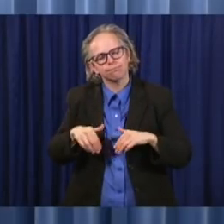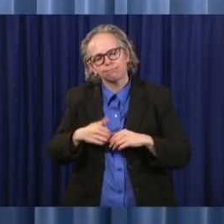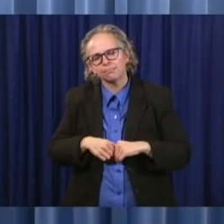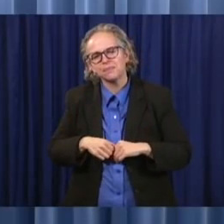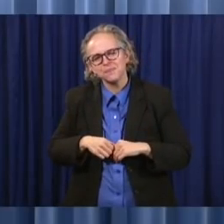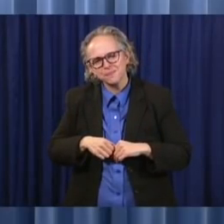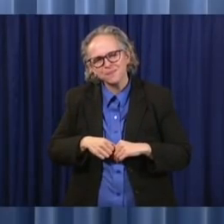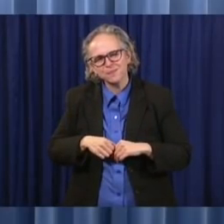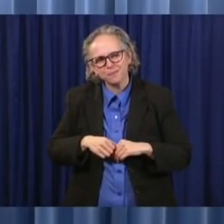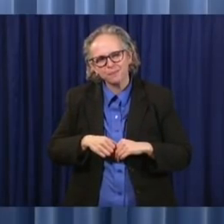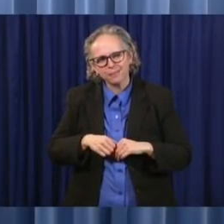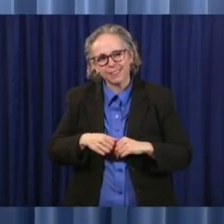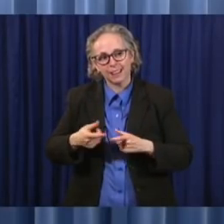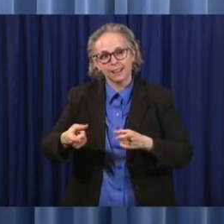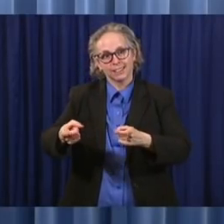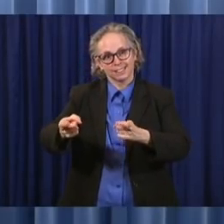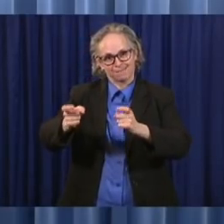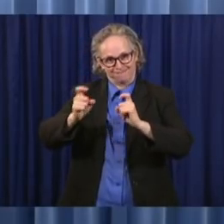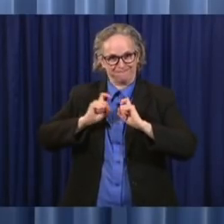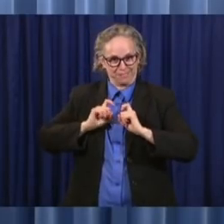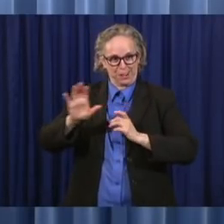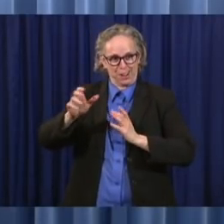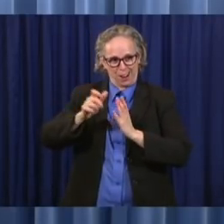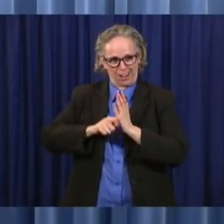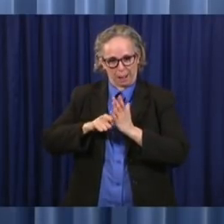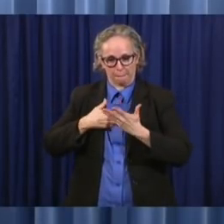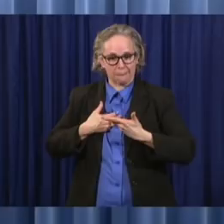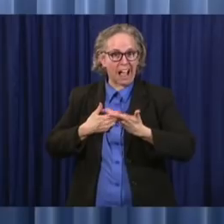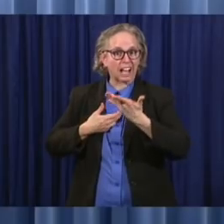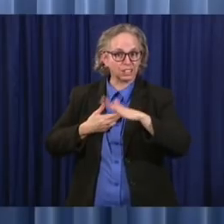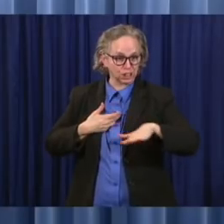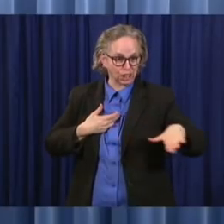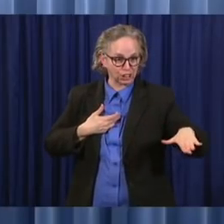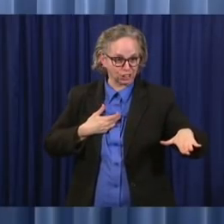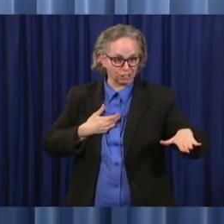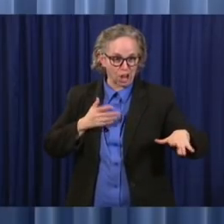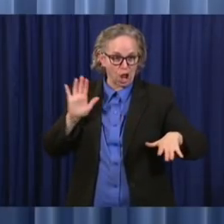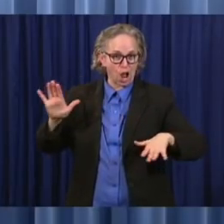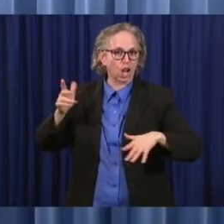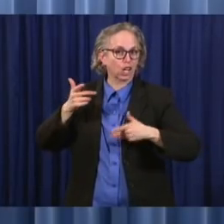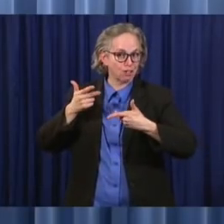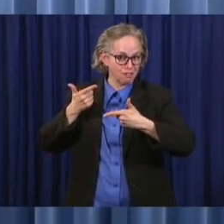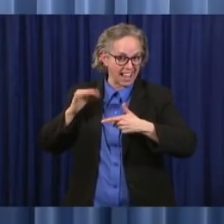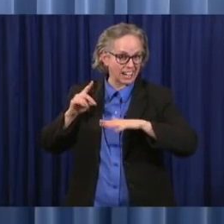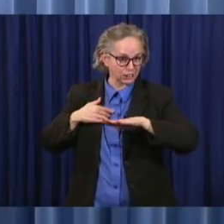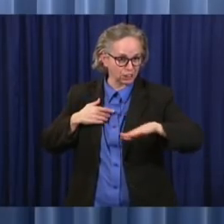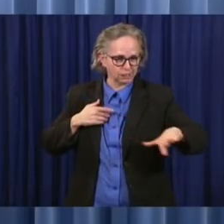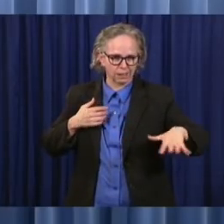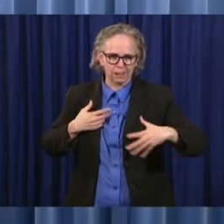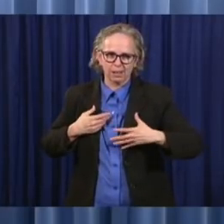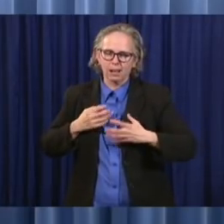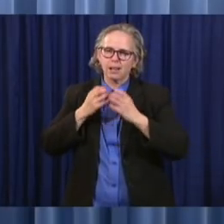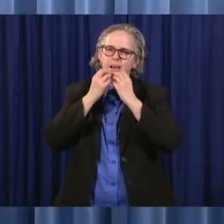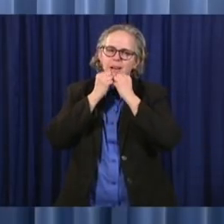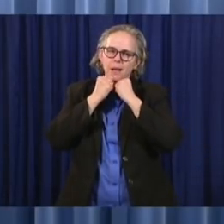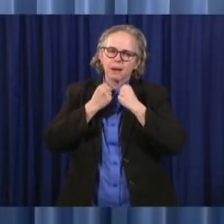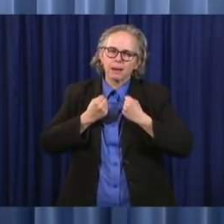and to our children, her grandchildren, a real passion for reading.